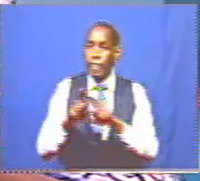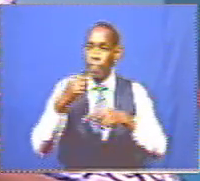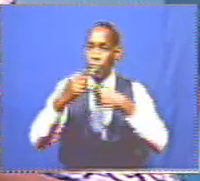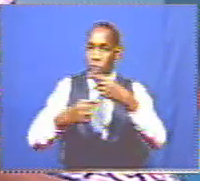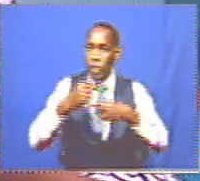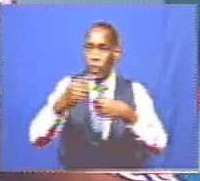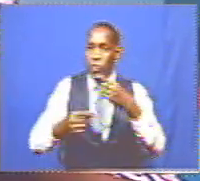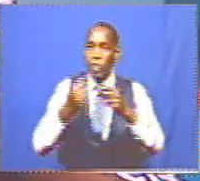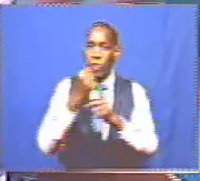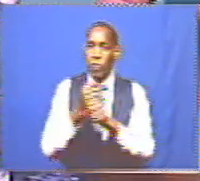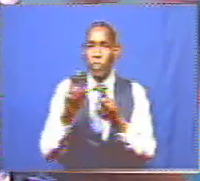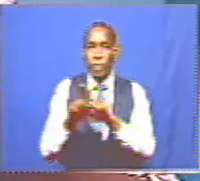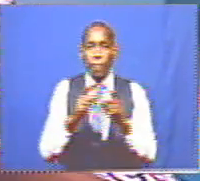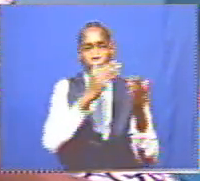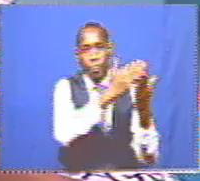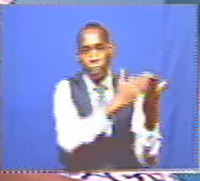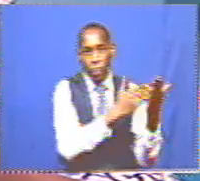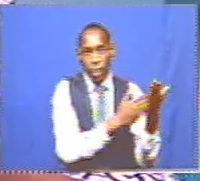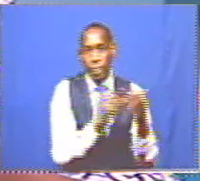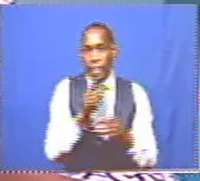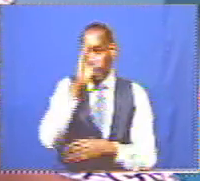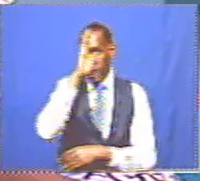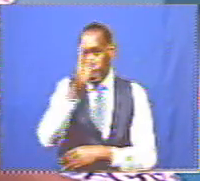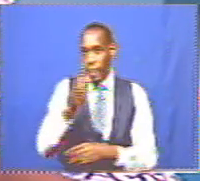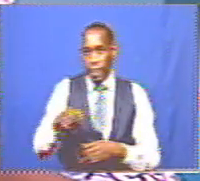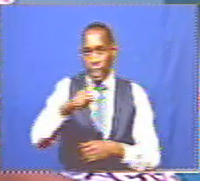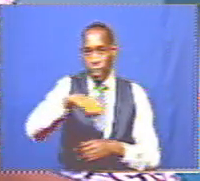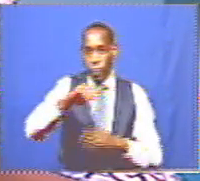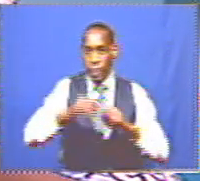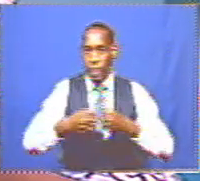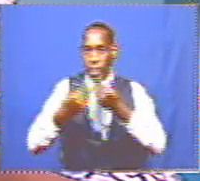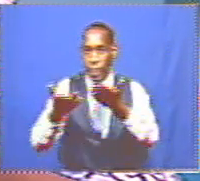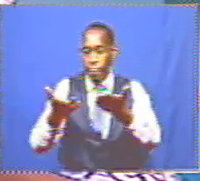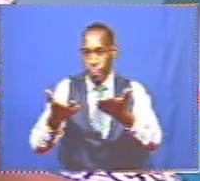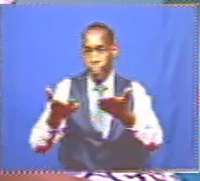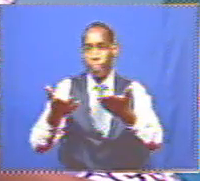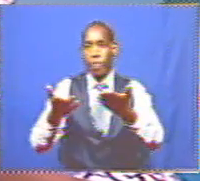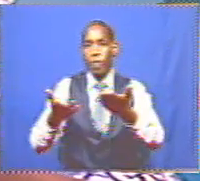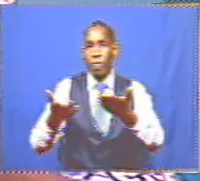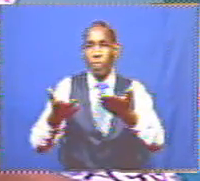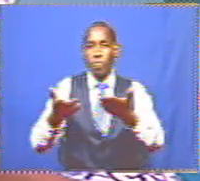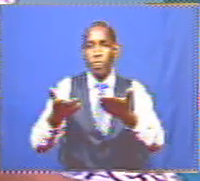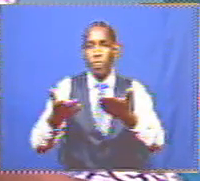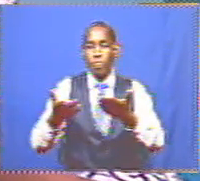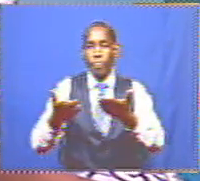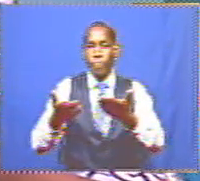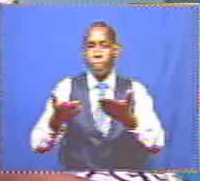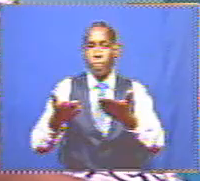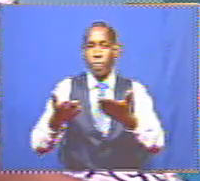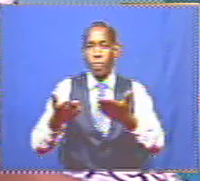that. This Sunday we will be giving out a home in Kiandutu slums.